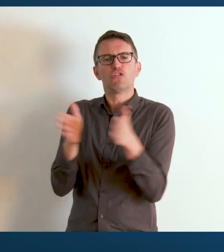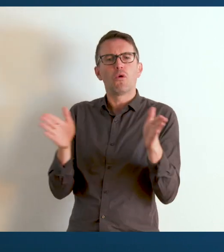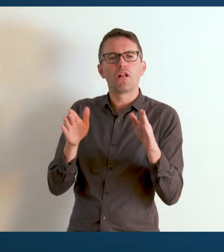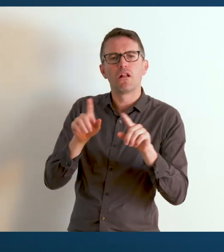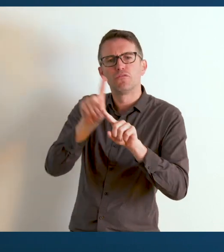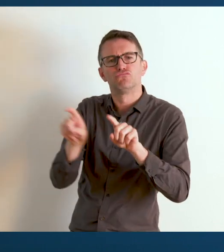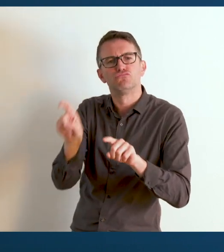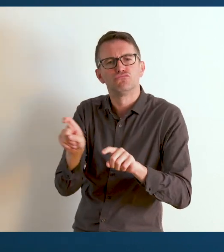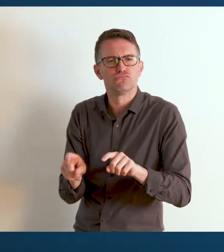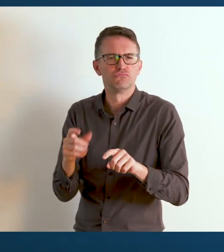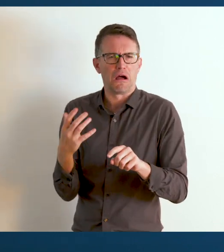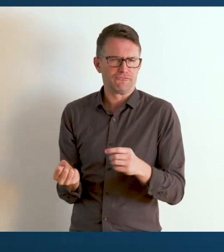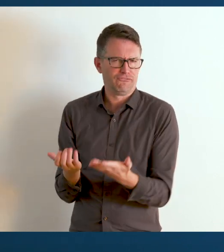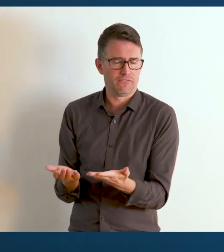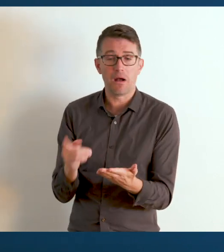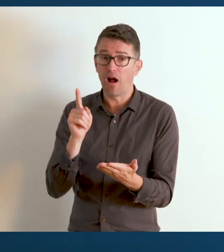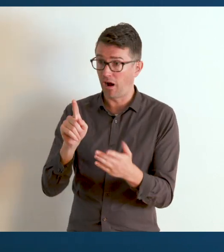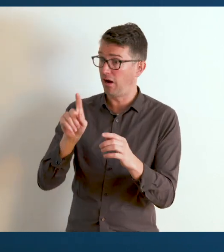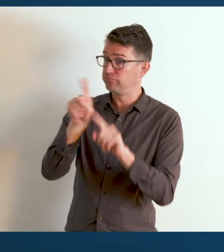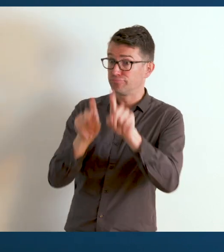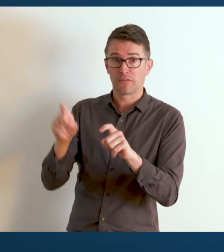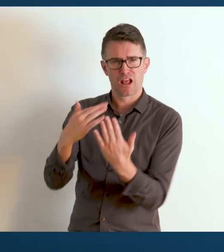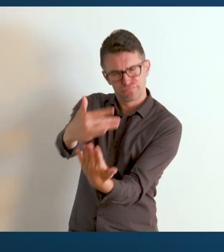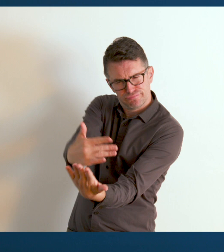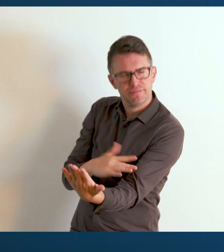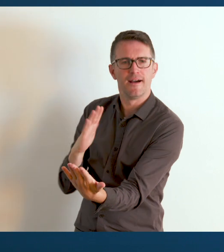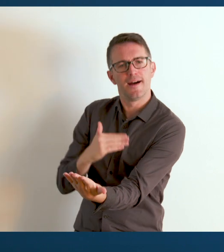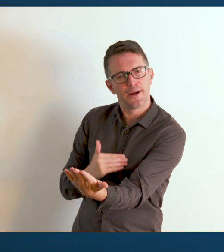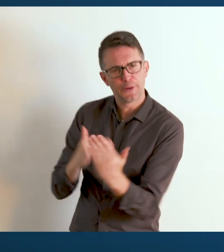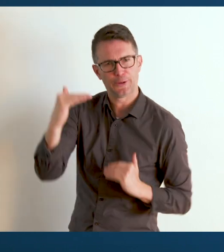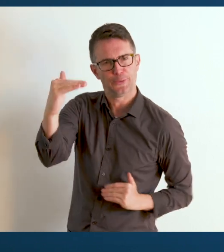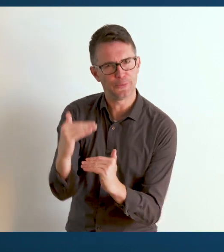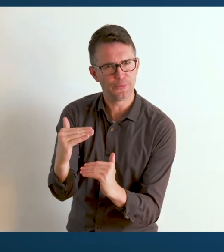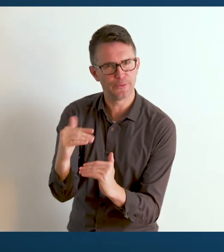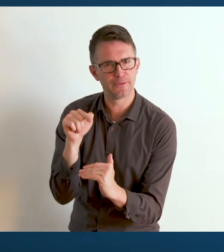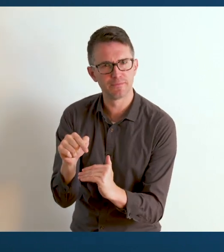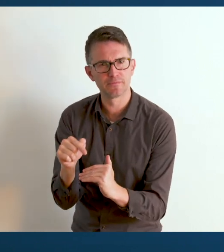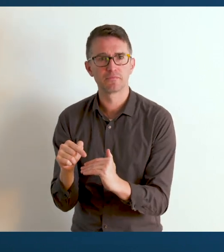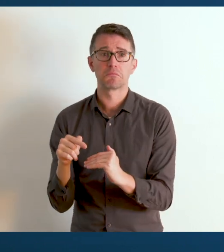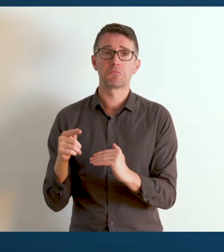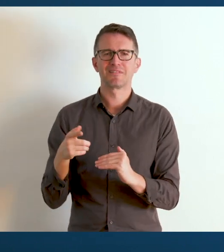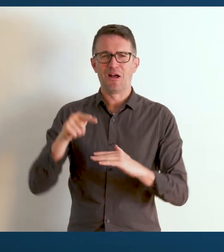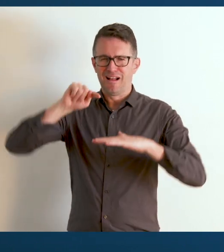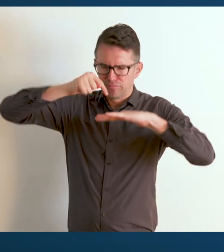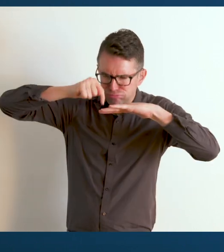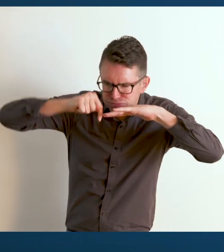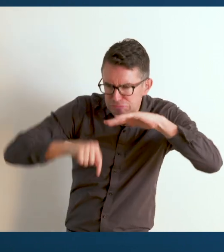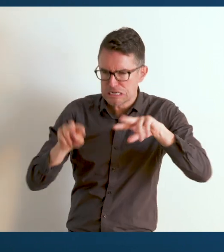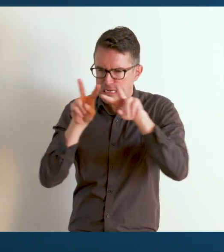a general survey. There is limited space for specific questions, so you can't go into great depths